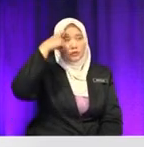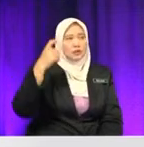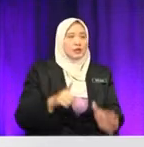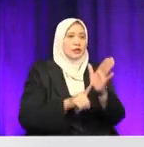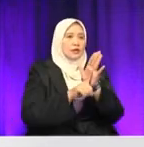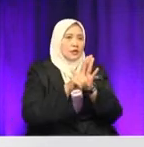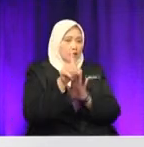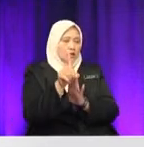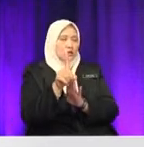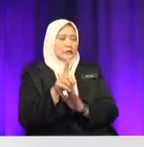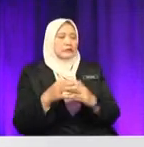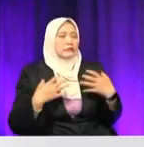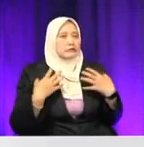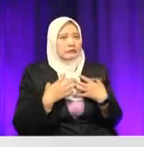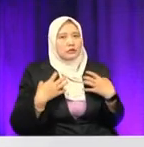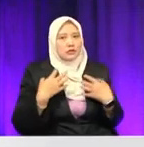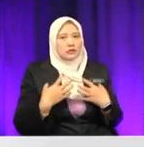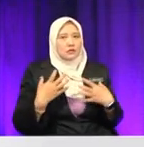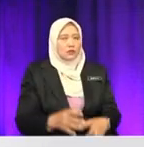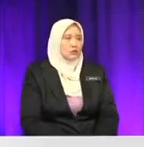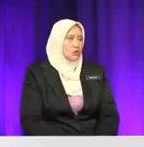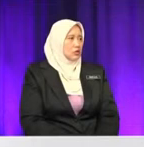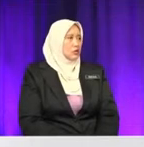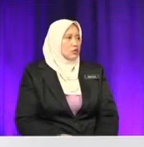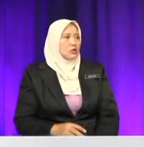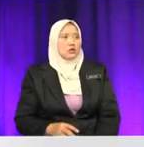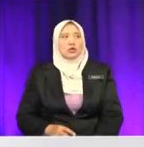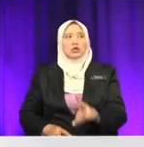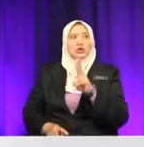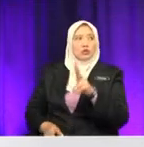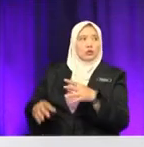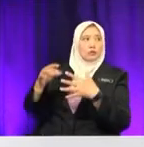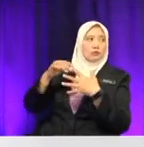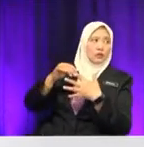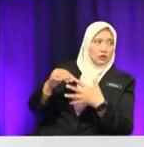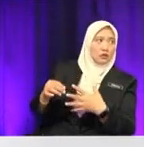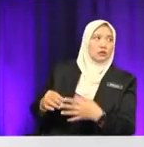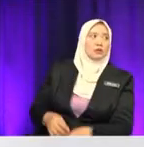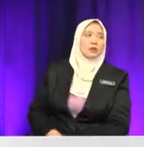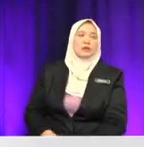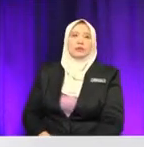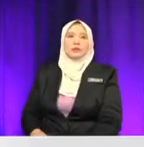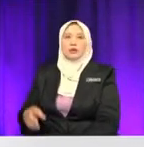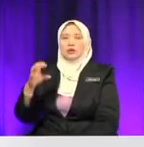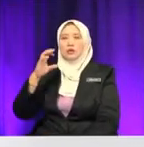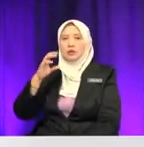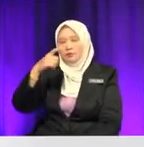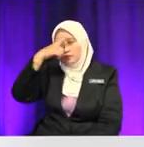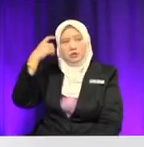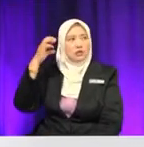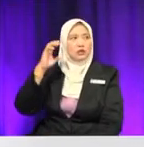Okay. Okay, Aiman, I will choose causes trauma and low self-esteem. All right, your discussion starts now. Over to you.